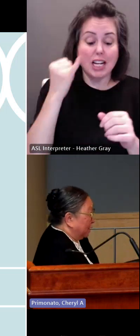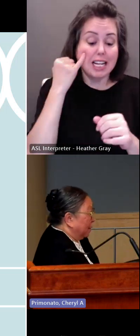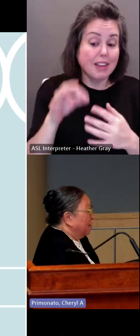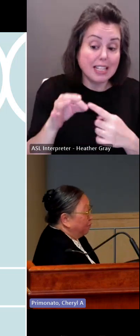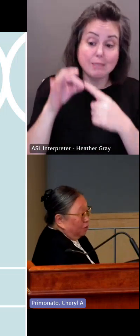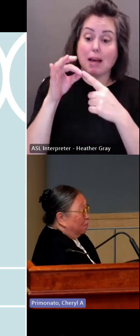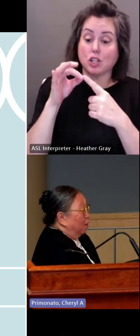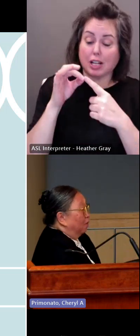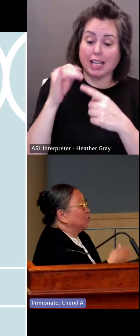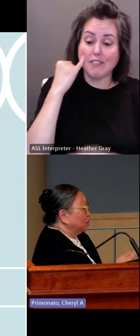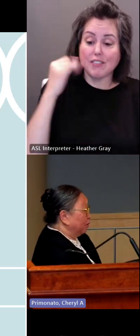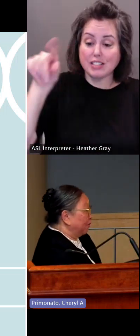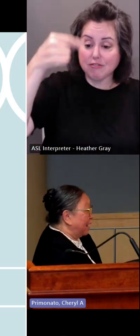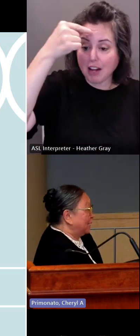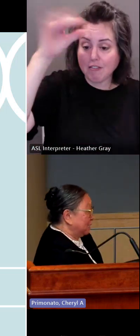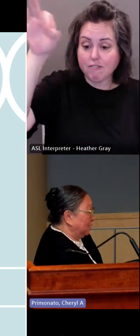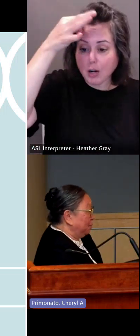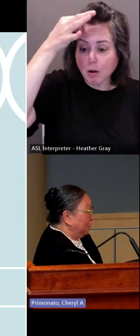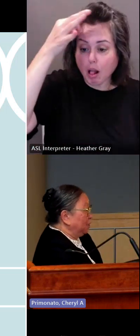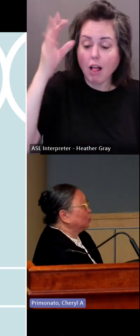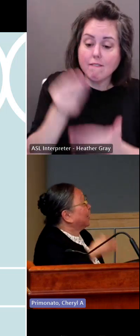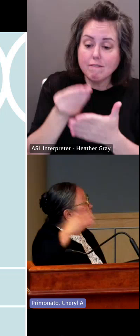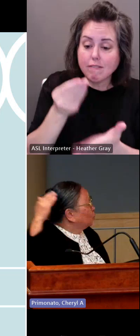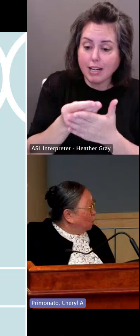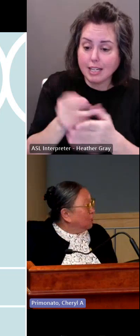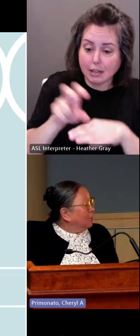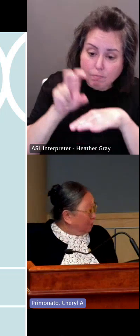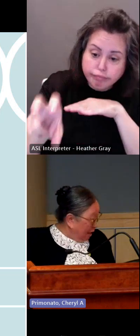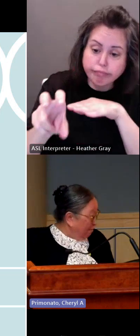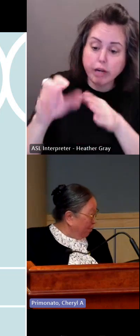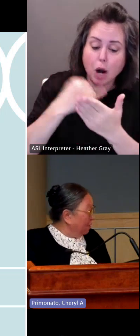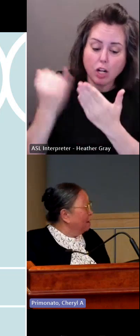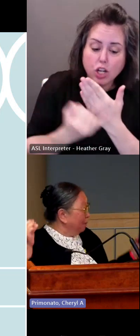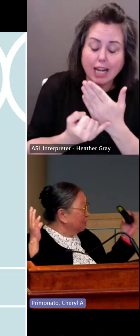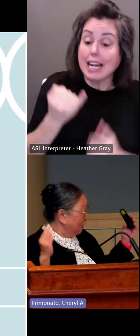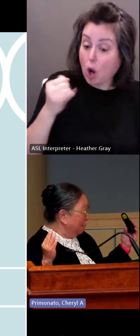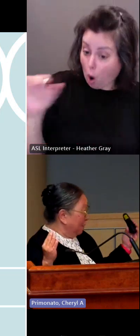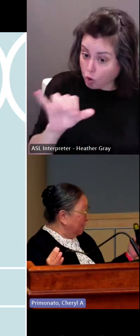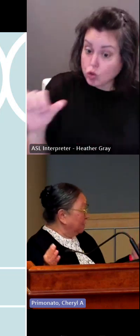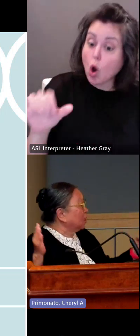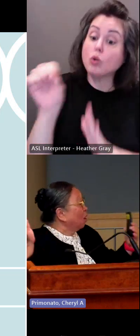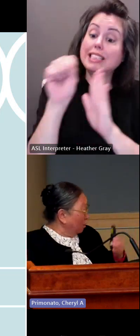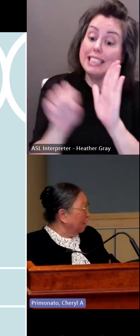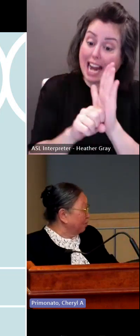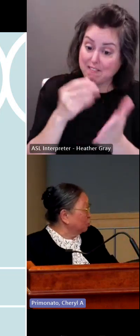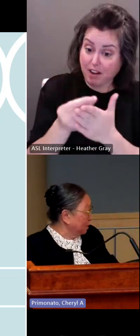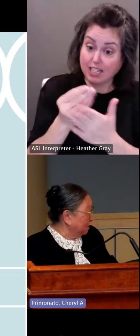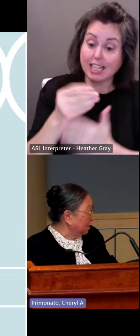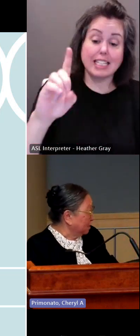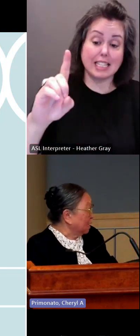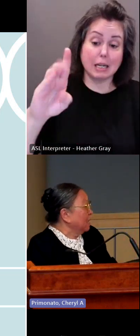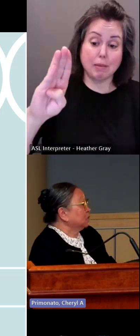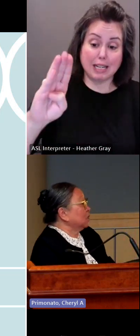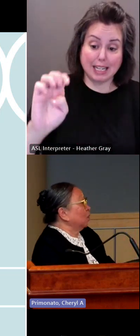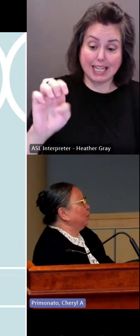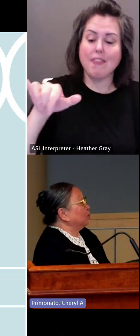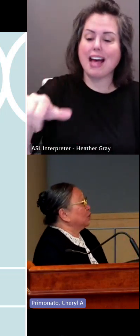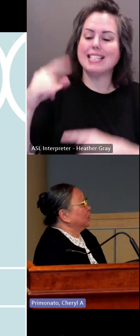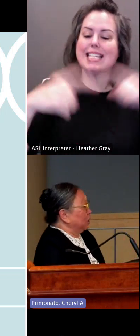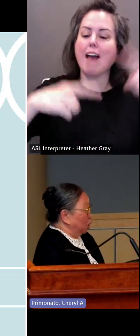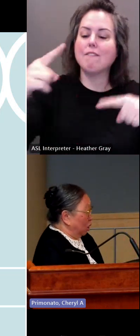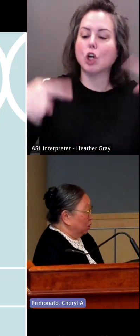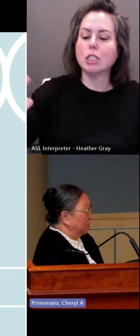funded project. Furthermore, if you're certified as a DBE, count towards the state funded, because DBEs are diverse businesses.